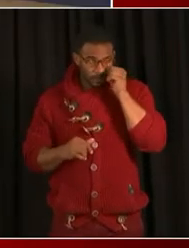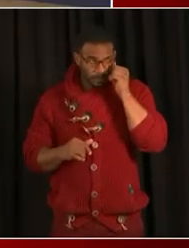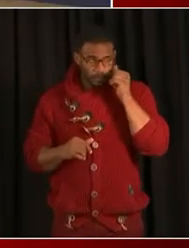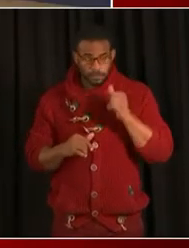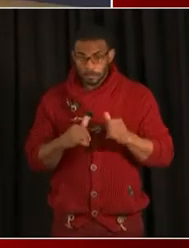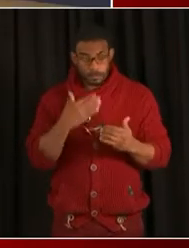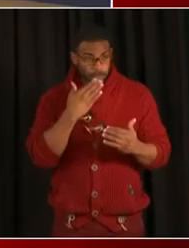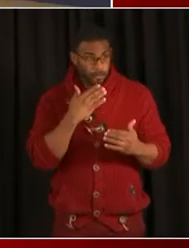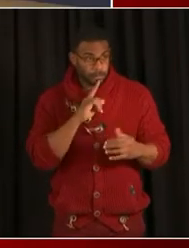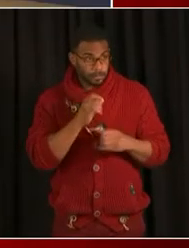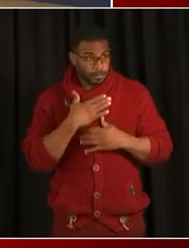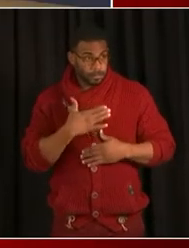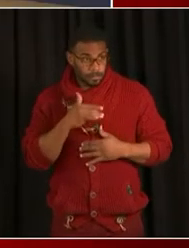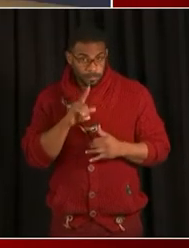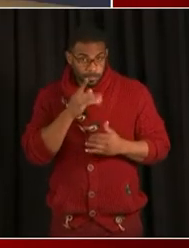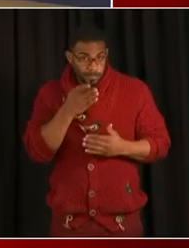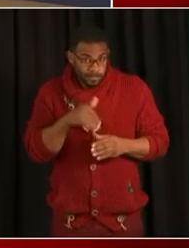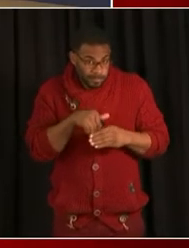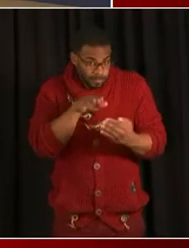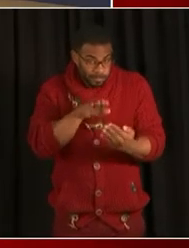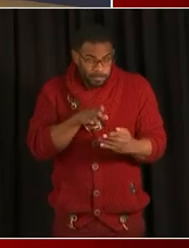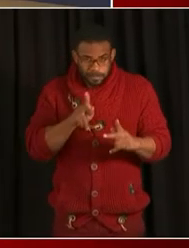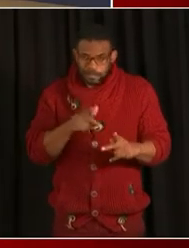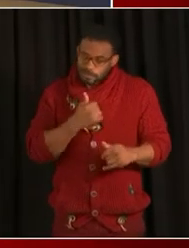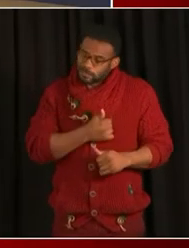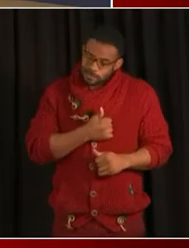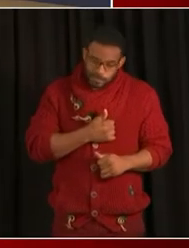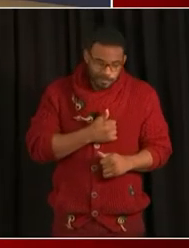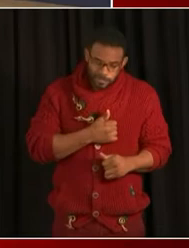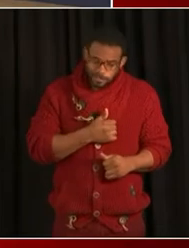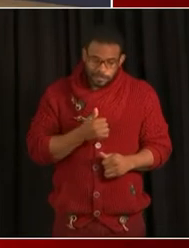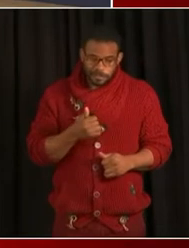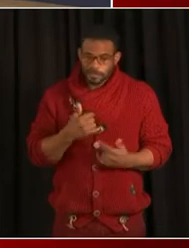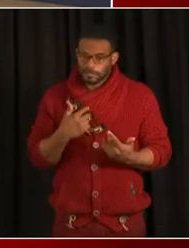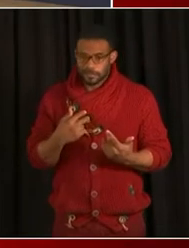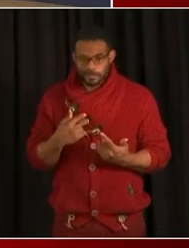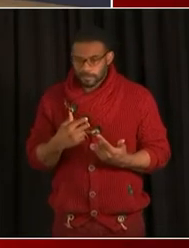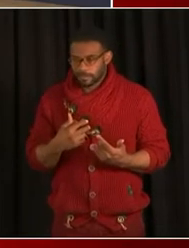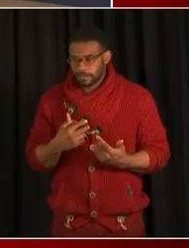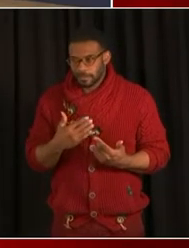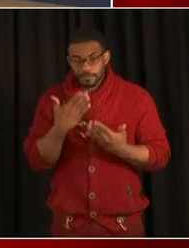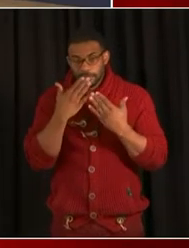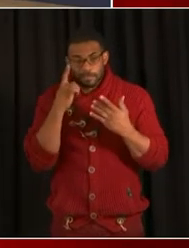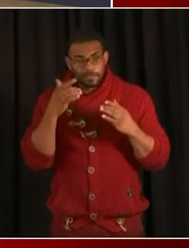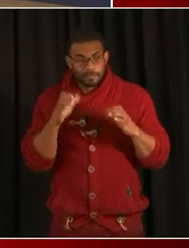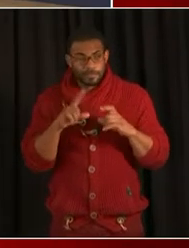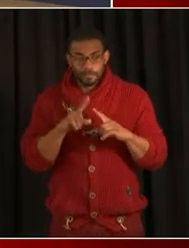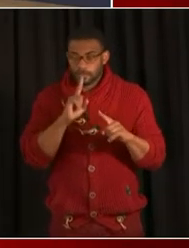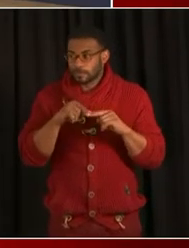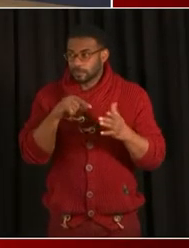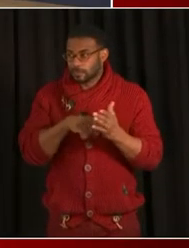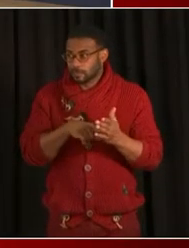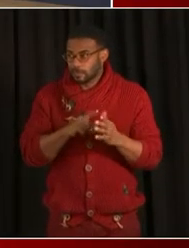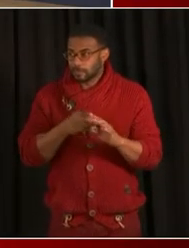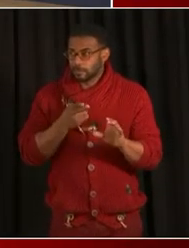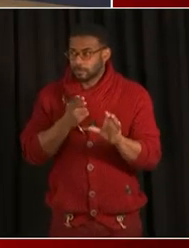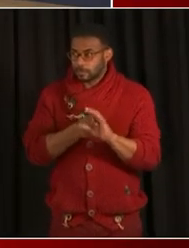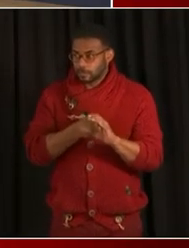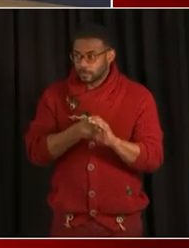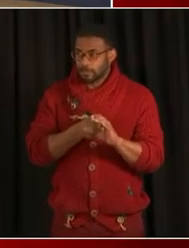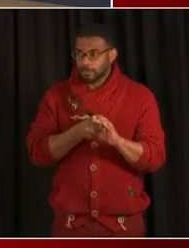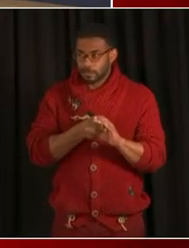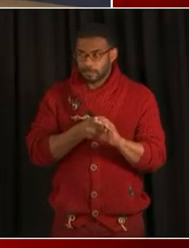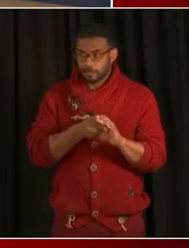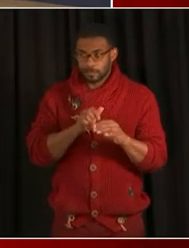No, thank you. I really wish that I could be there in person. I'm so sorry, but I am very grateful for the chance to speak about this and to join